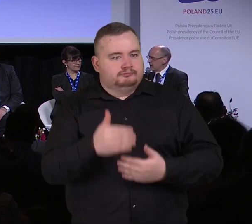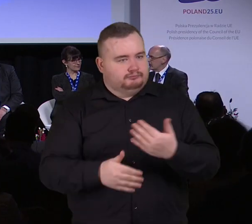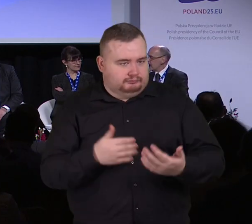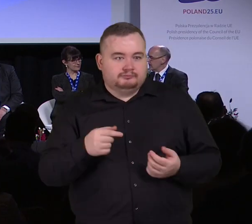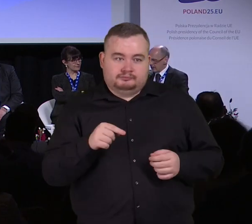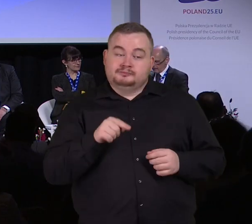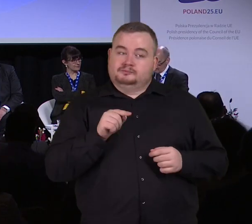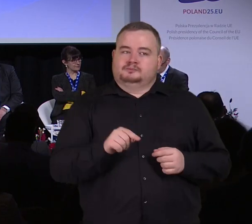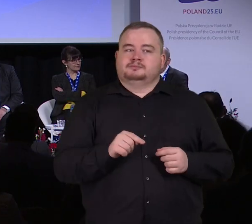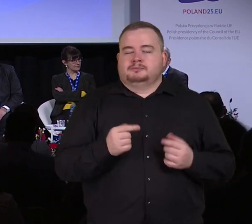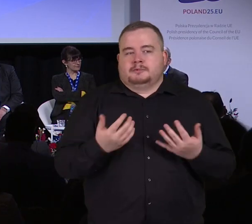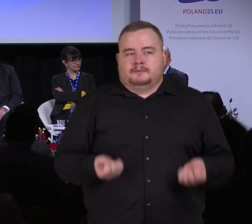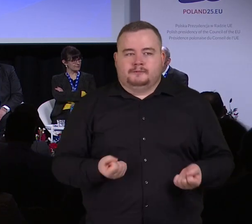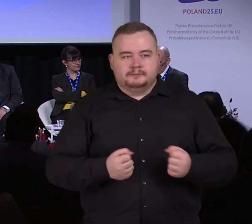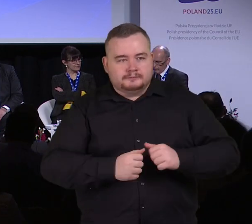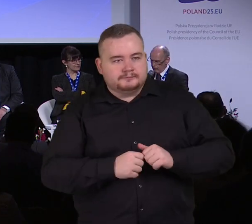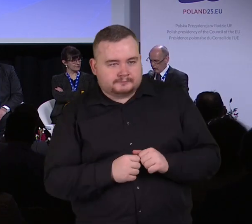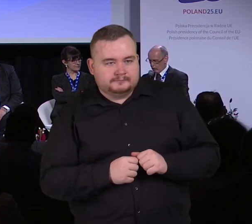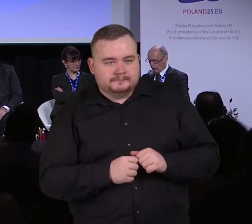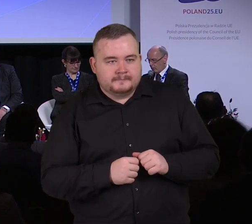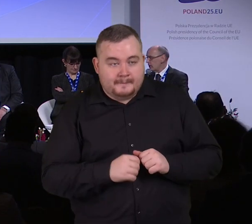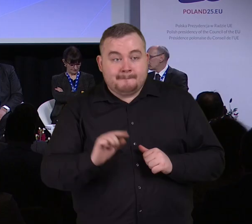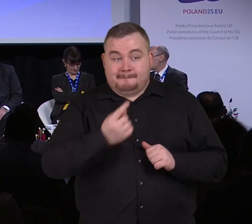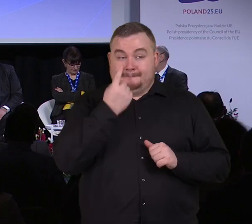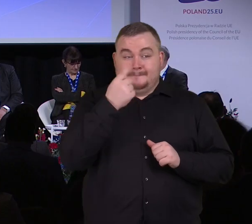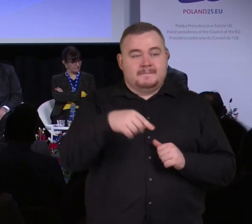for medium-sized cities and 1 for